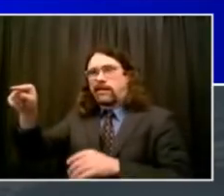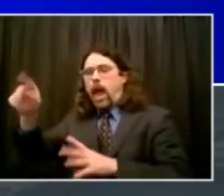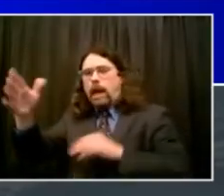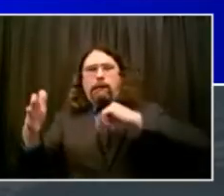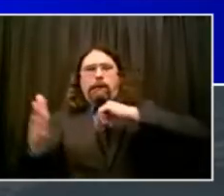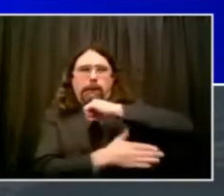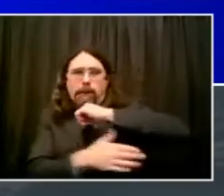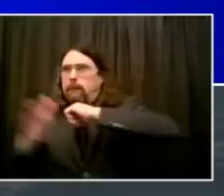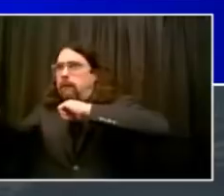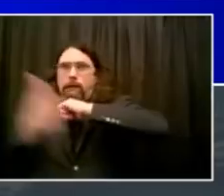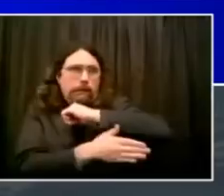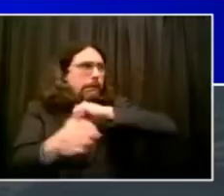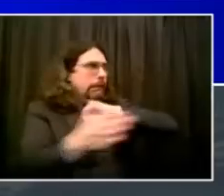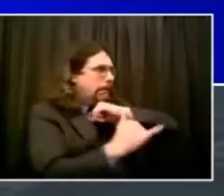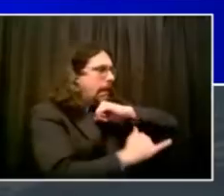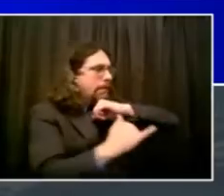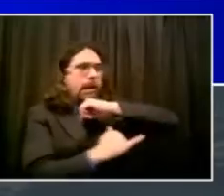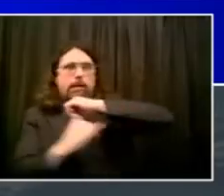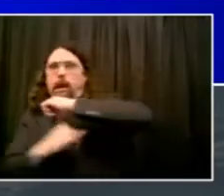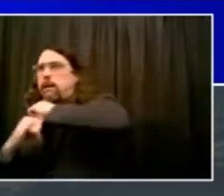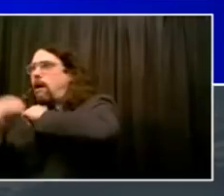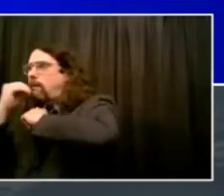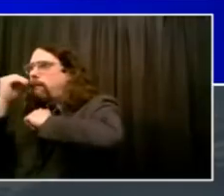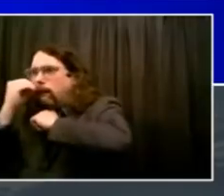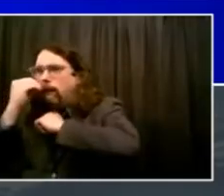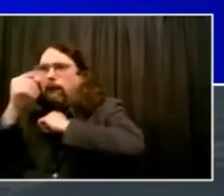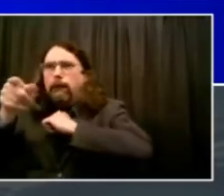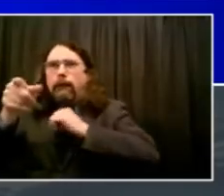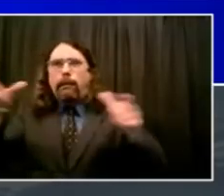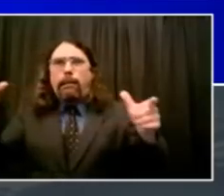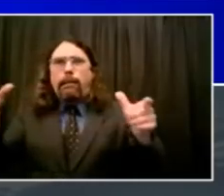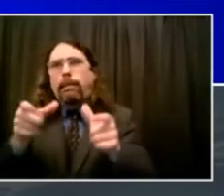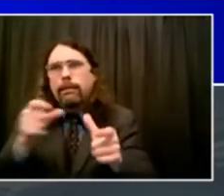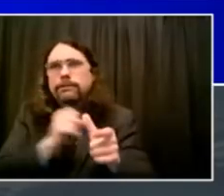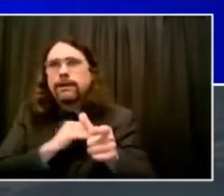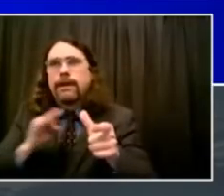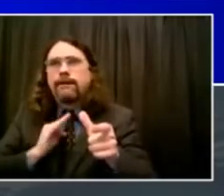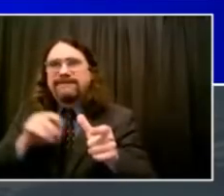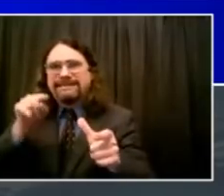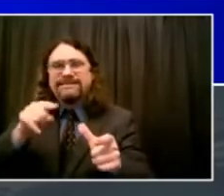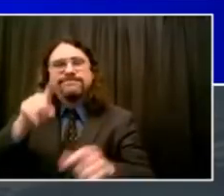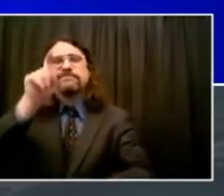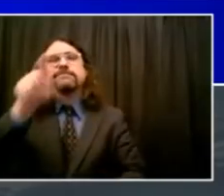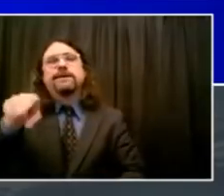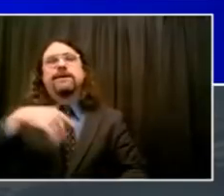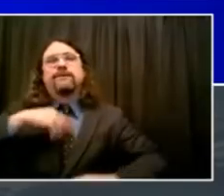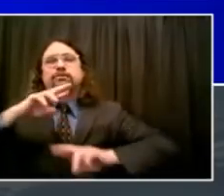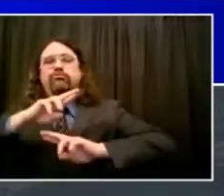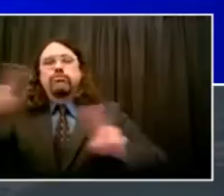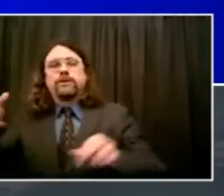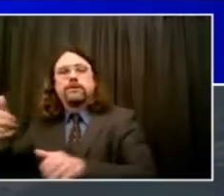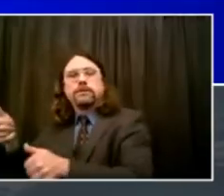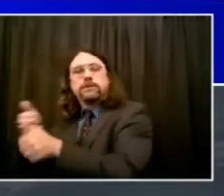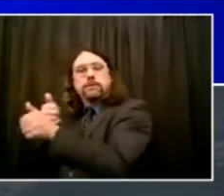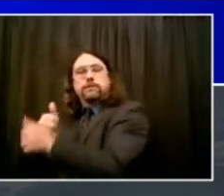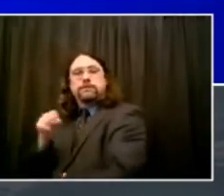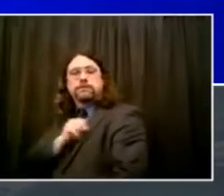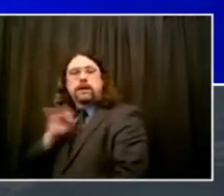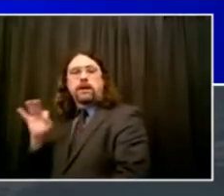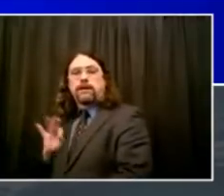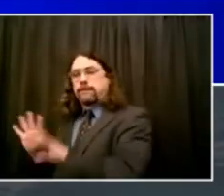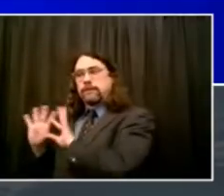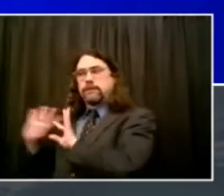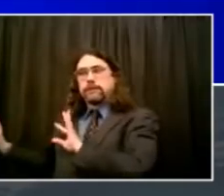to tell us what they needed. We've put in place almost 250 additional staff at nursing homes citywide, nurses, nurses'